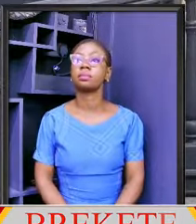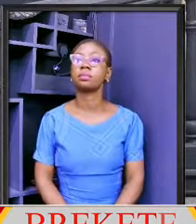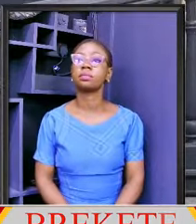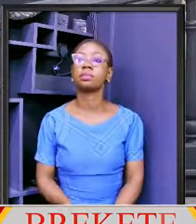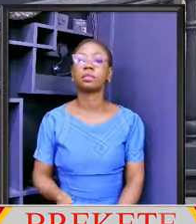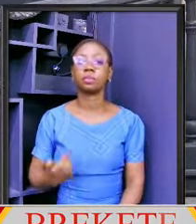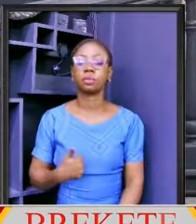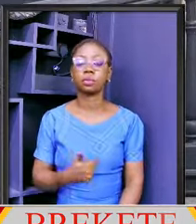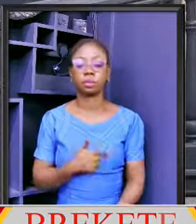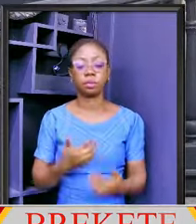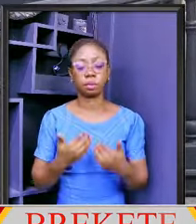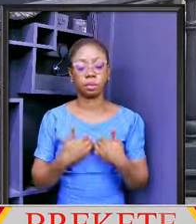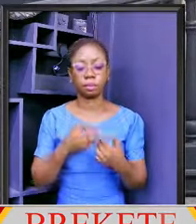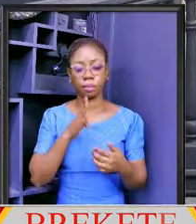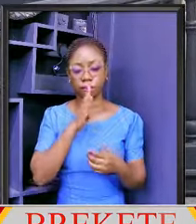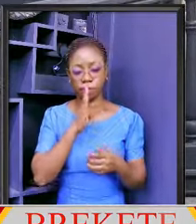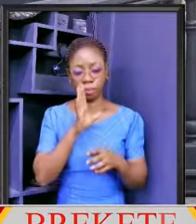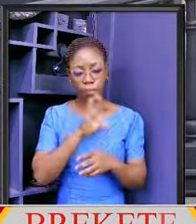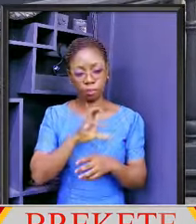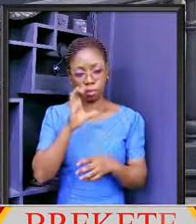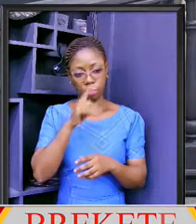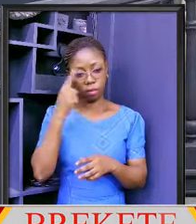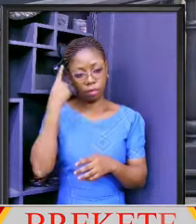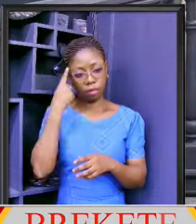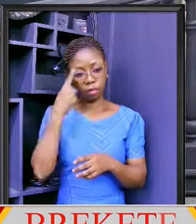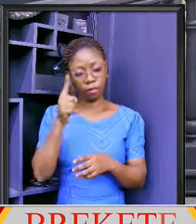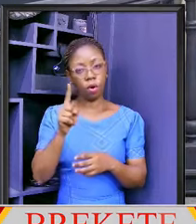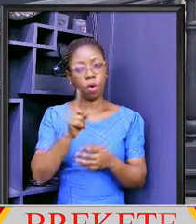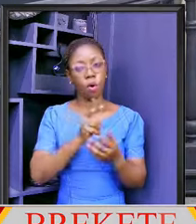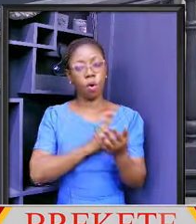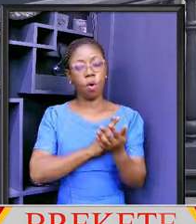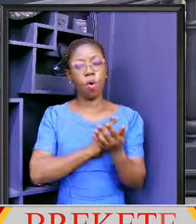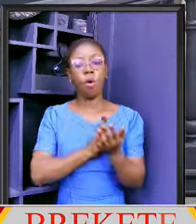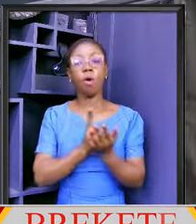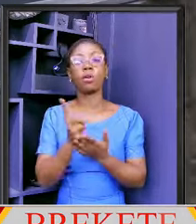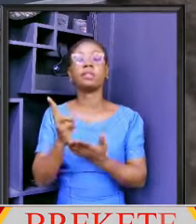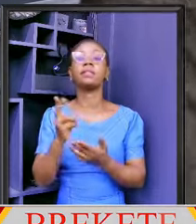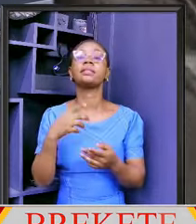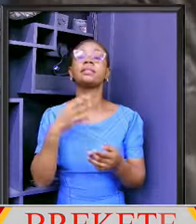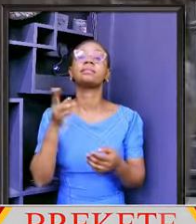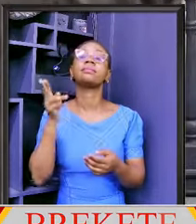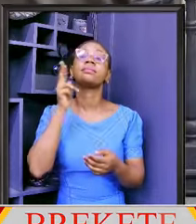we have been looking for honest Nigerians